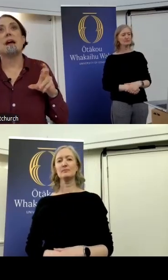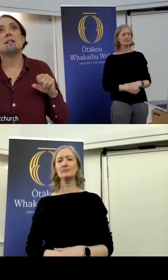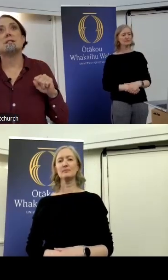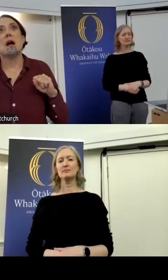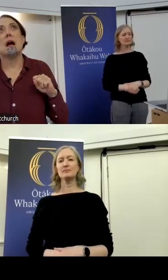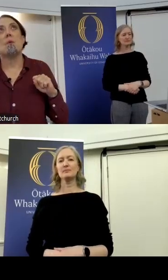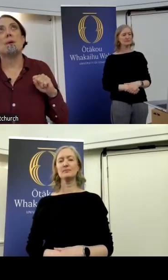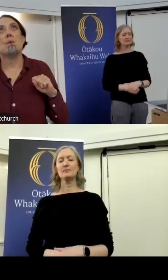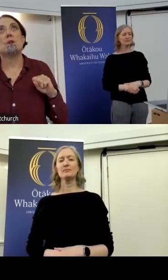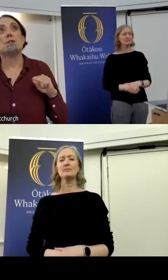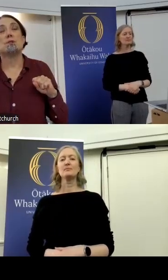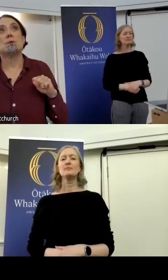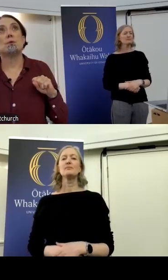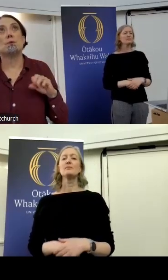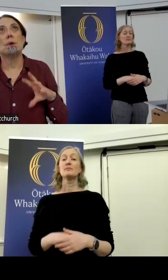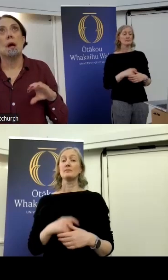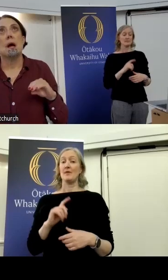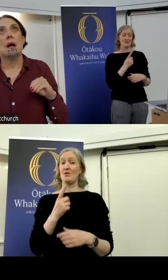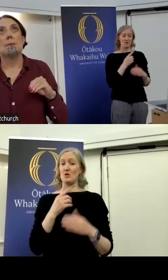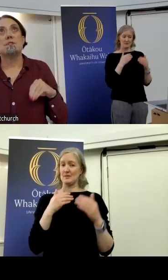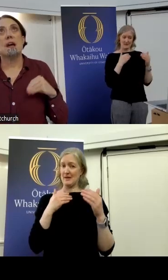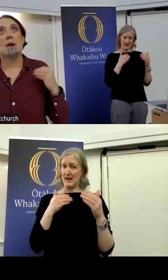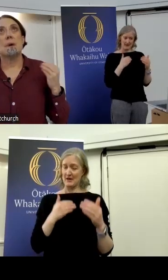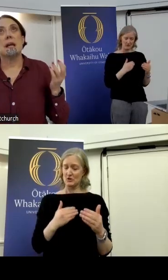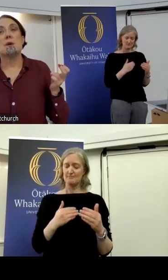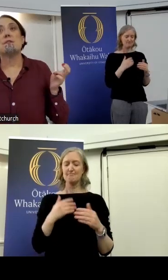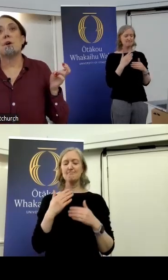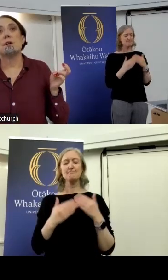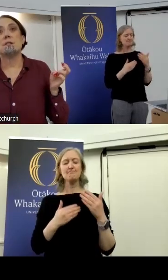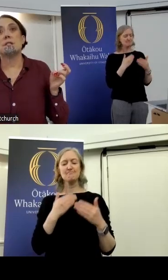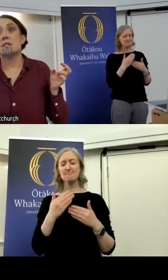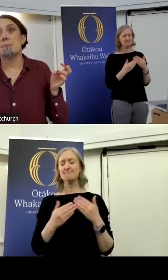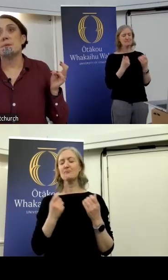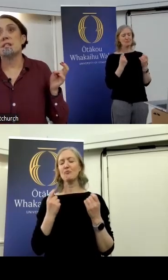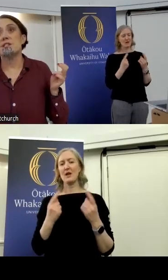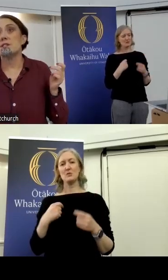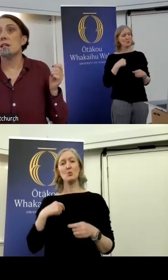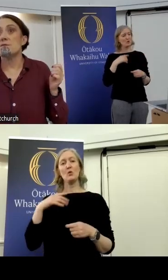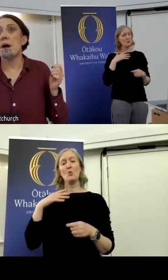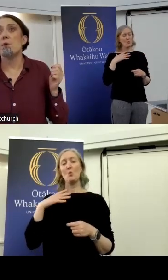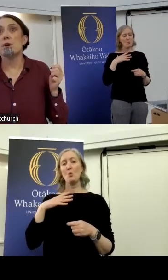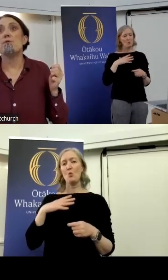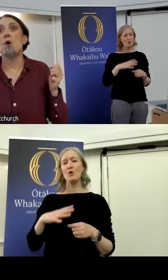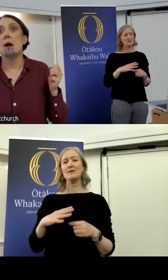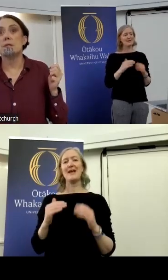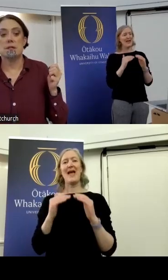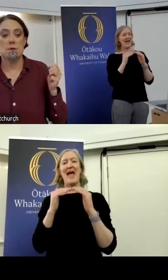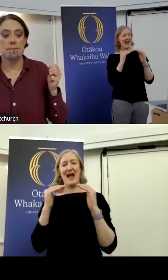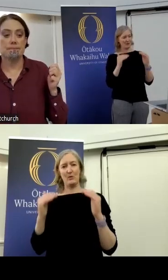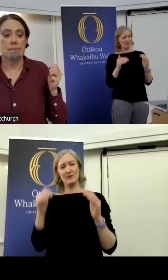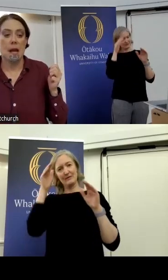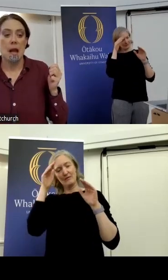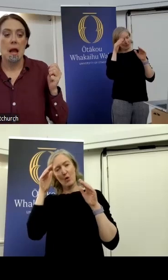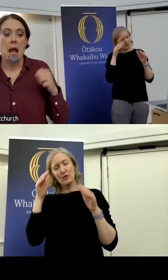decide that we wanted to develop an equity-focused implementation science framework for